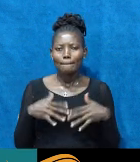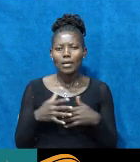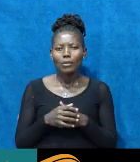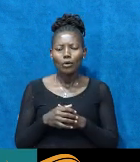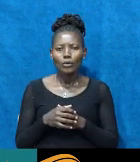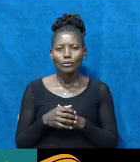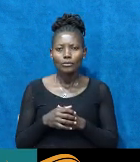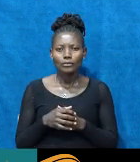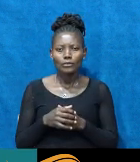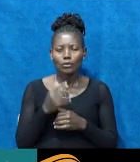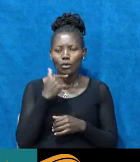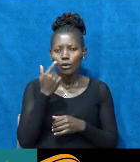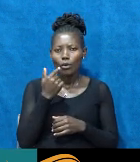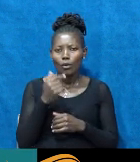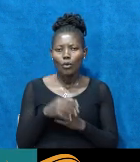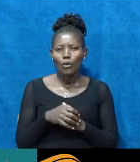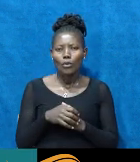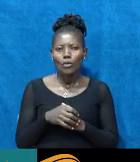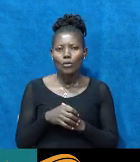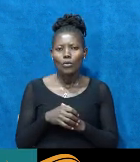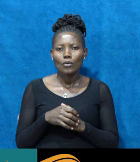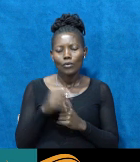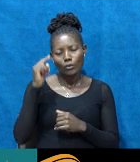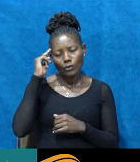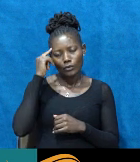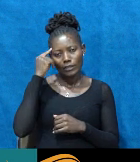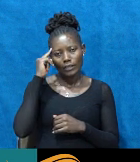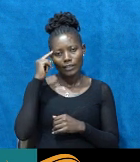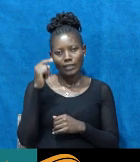prefer to take alcohol as a painkiller?